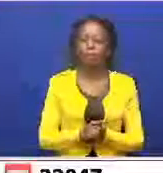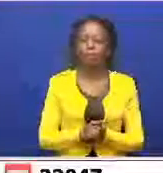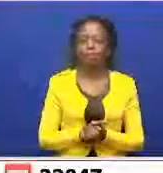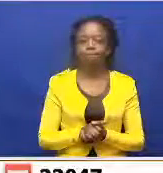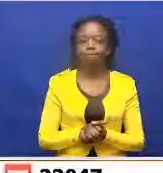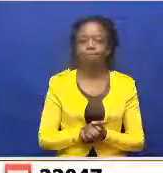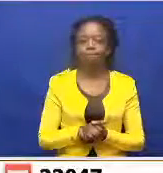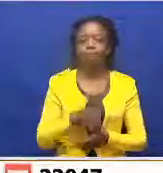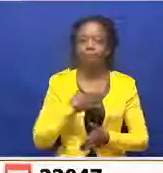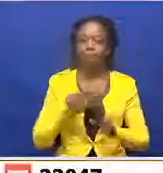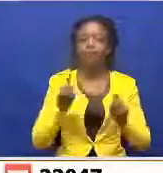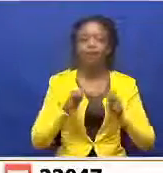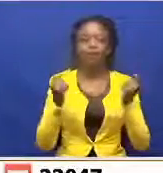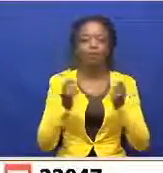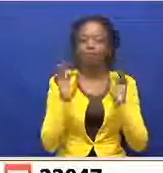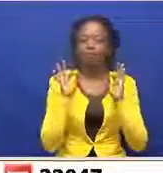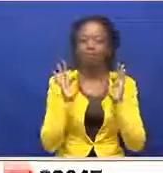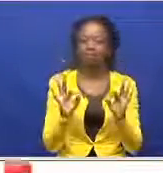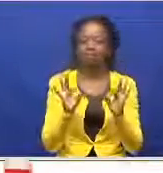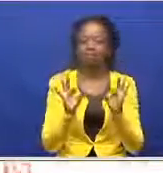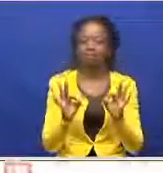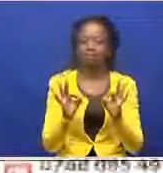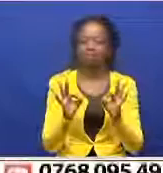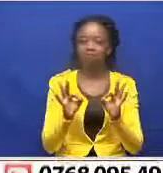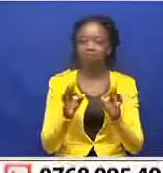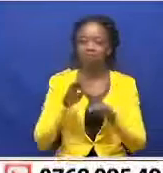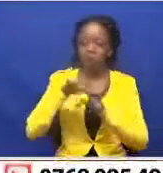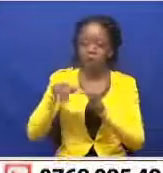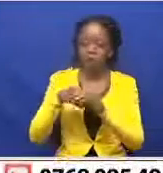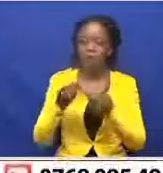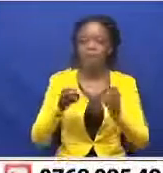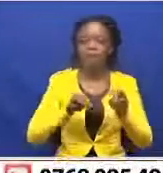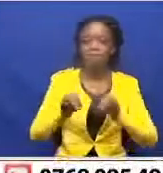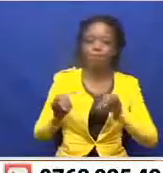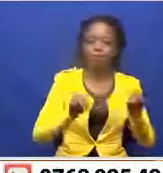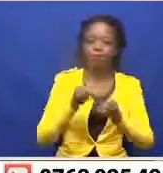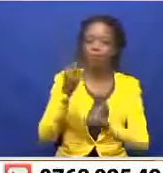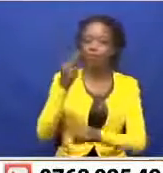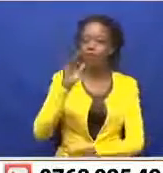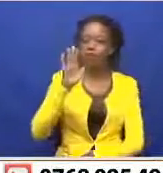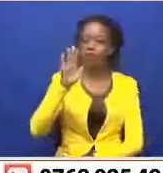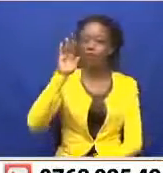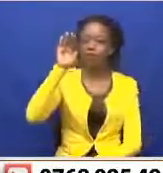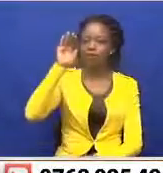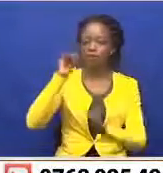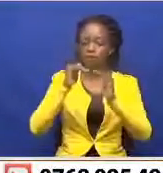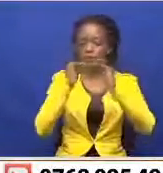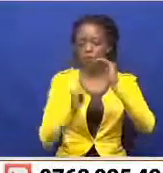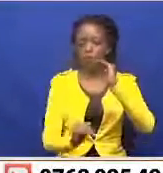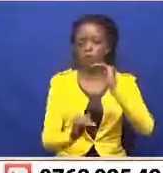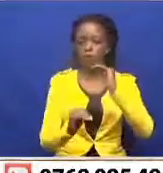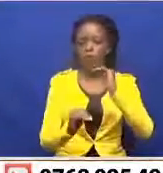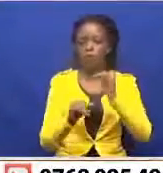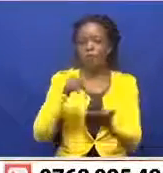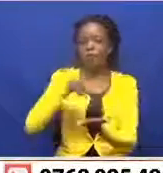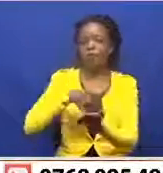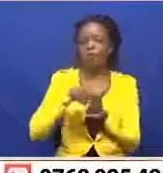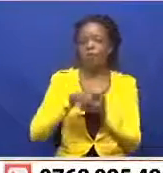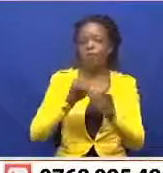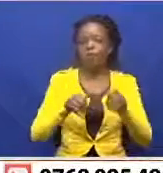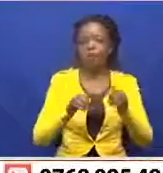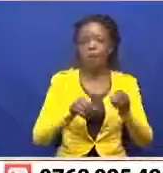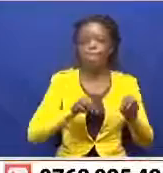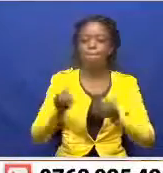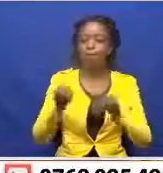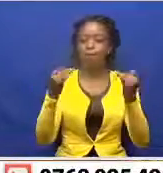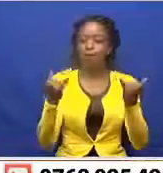So my team is really cool. My entire management were all under 25 years old, including our farm managers. And then in total,